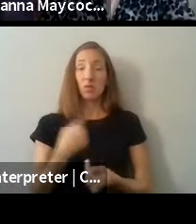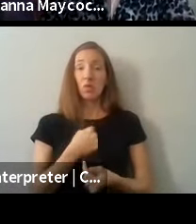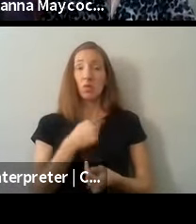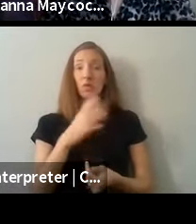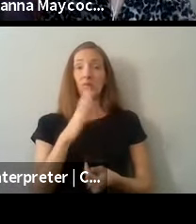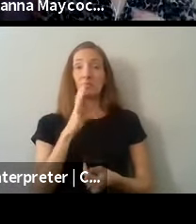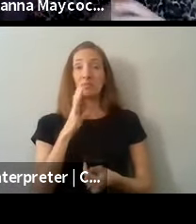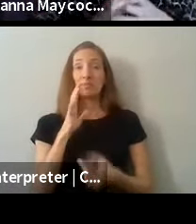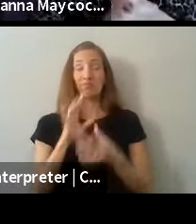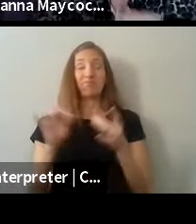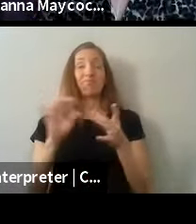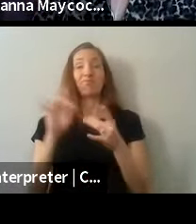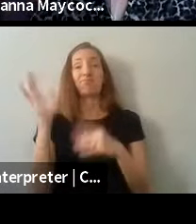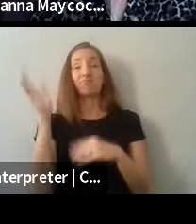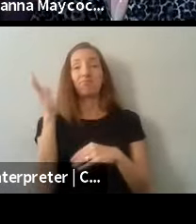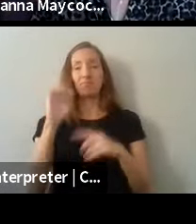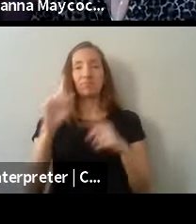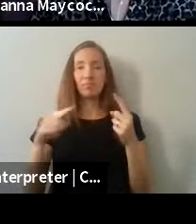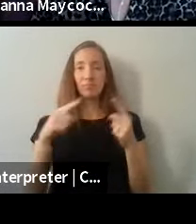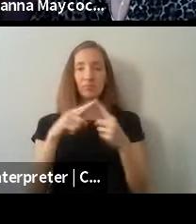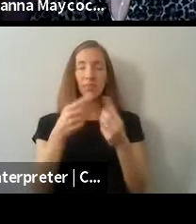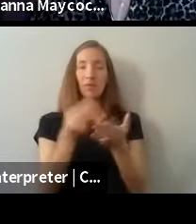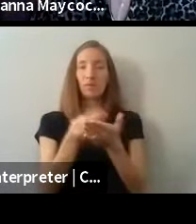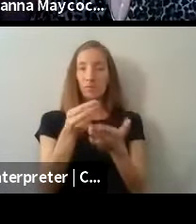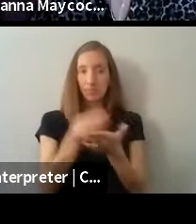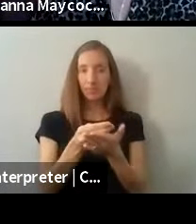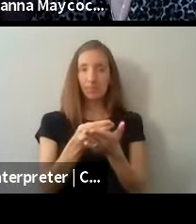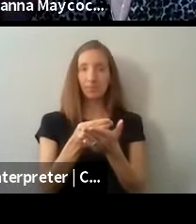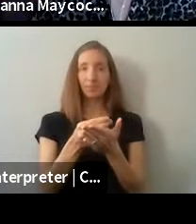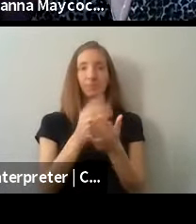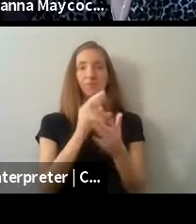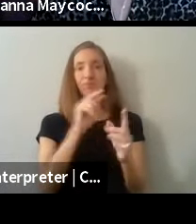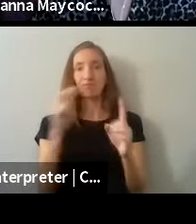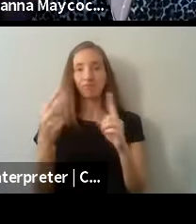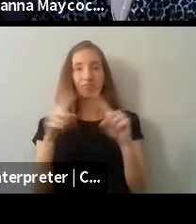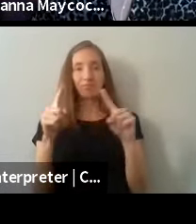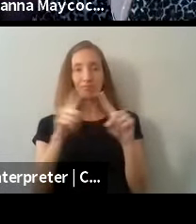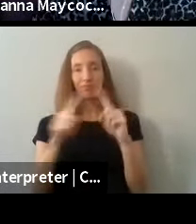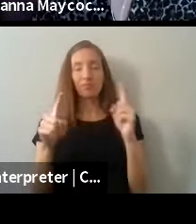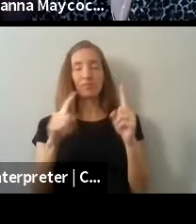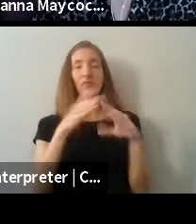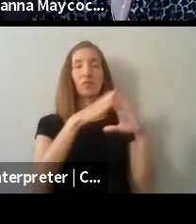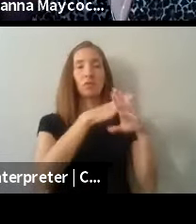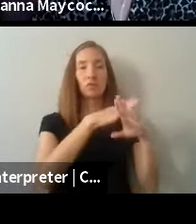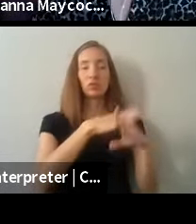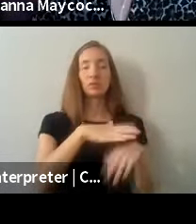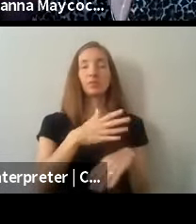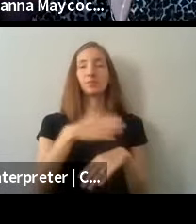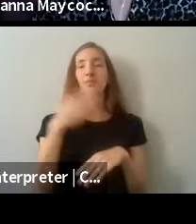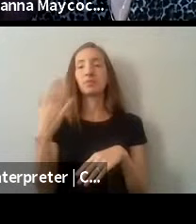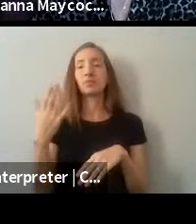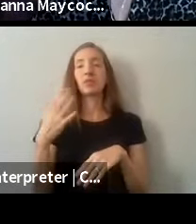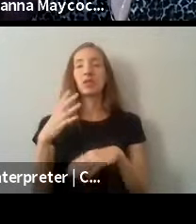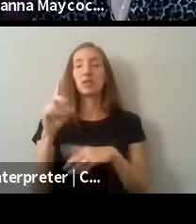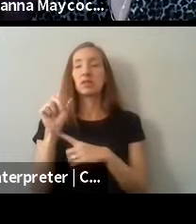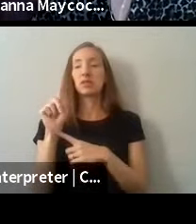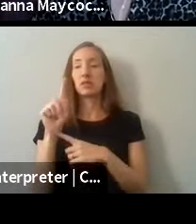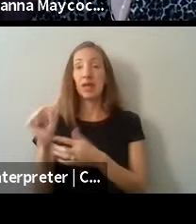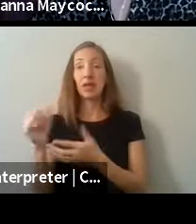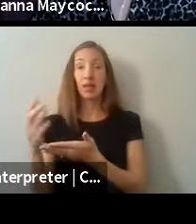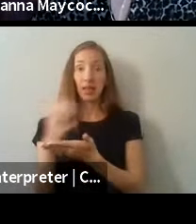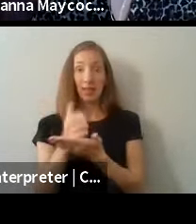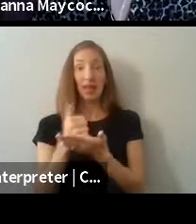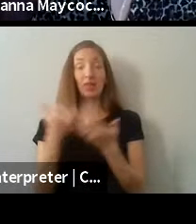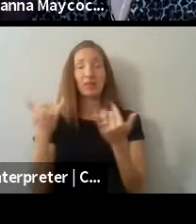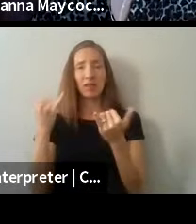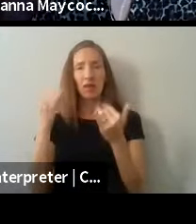about aspects of funding, aspects of prevention, of data collection, to now hone